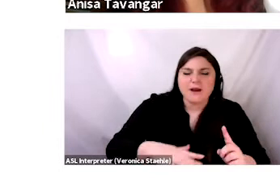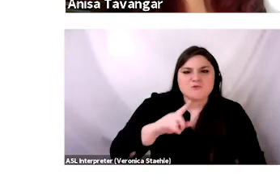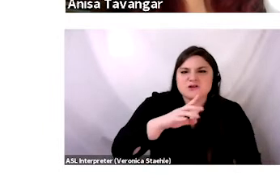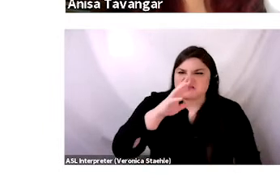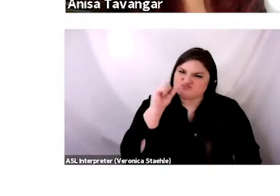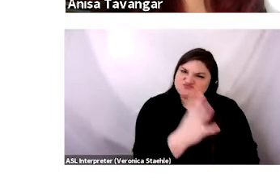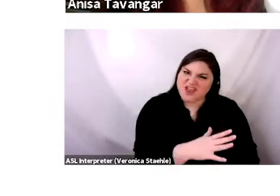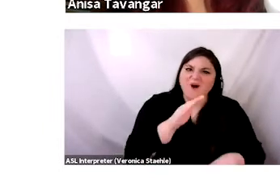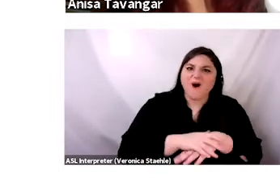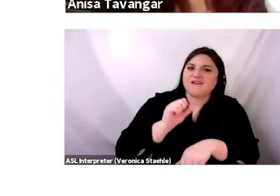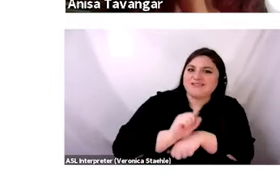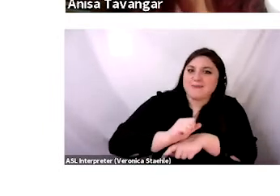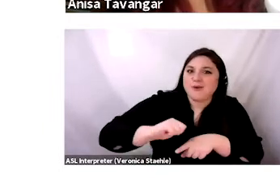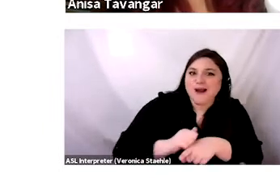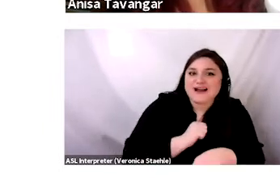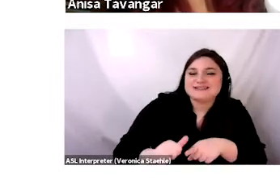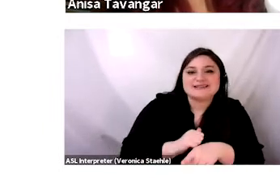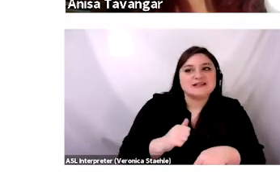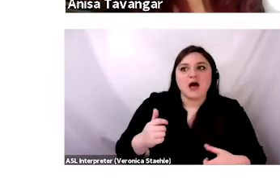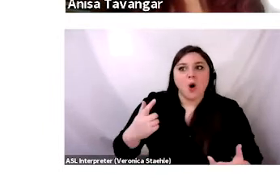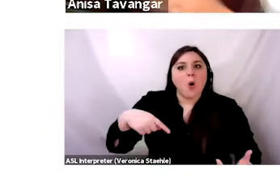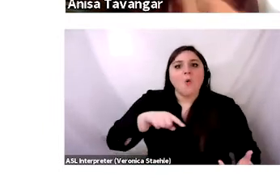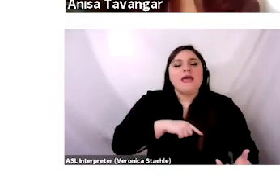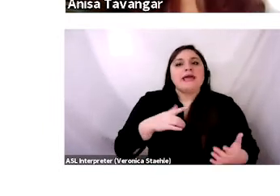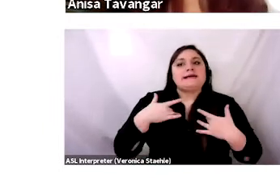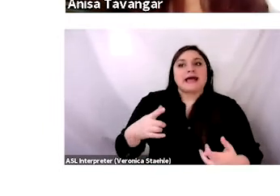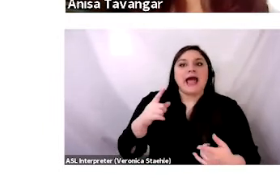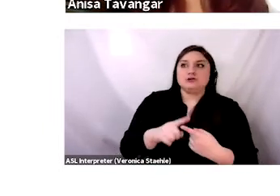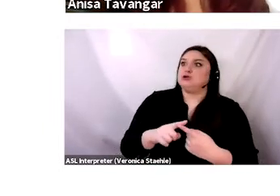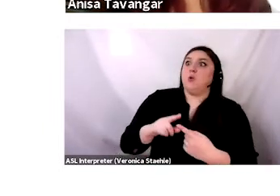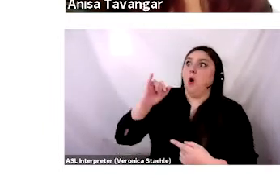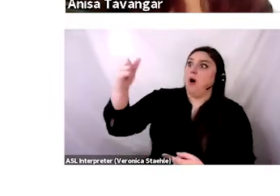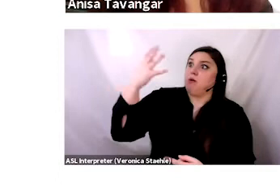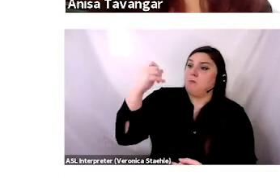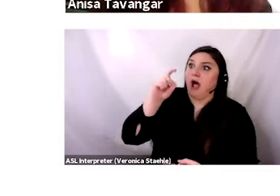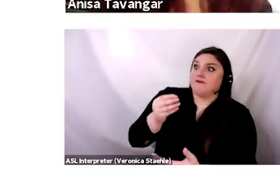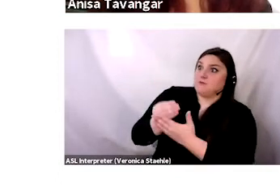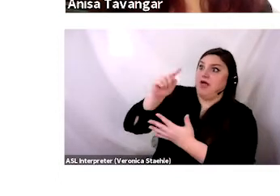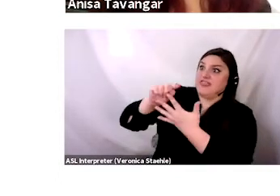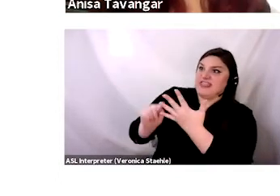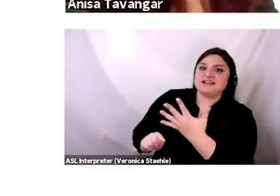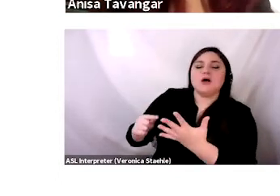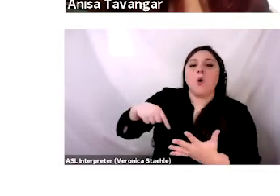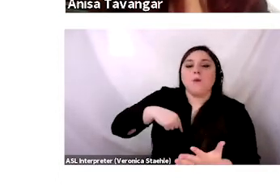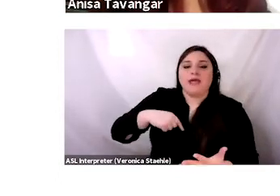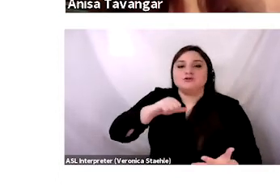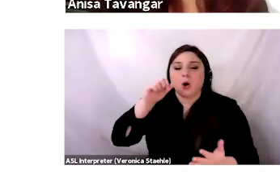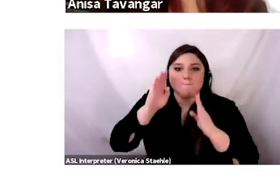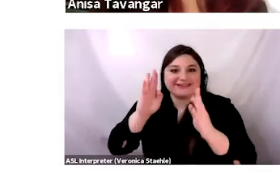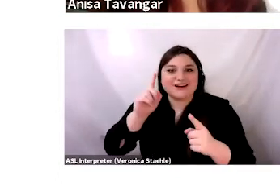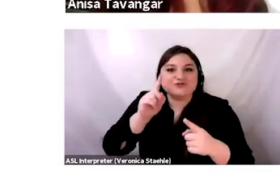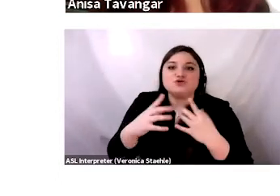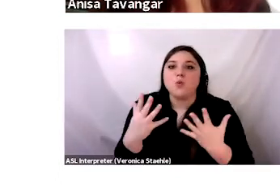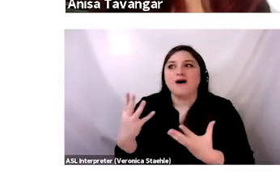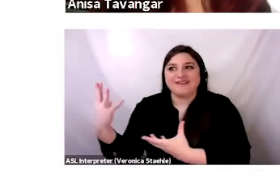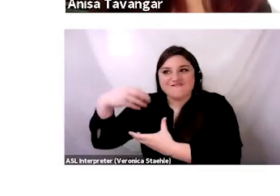consequence or labor practices, sort of gets washed away in the desire to constantly